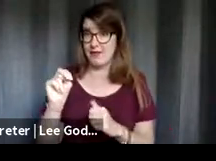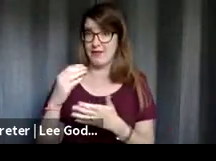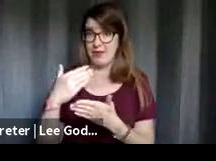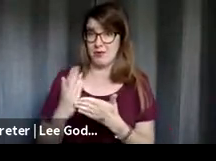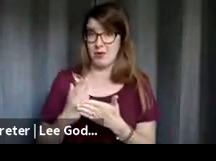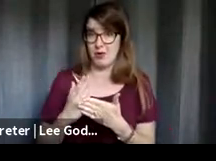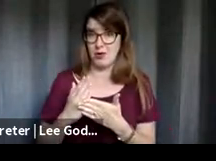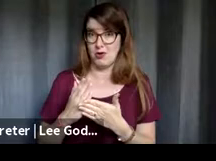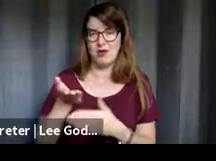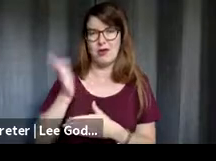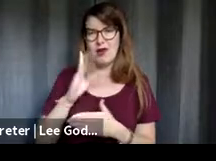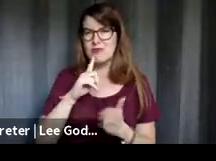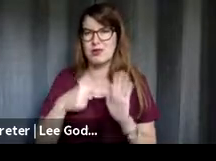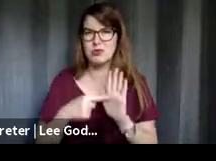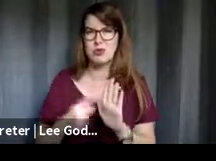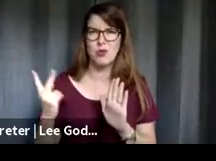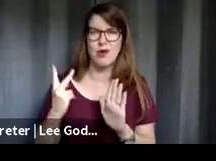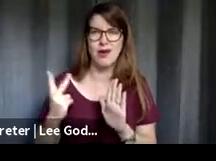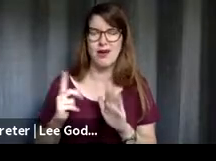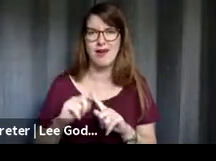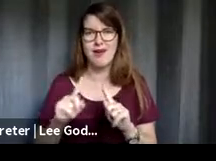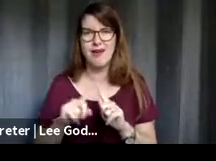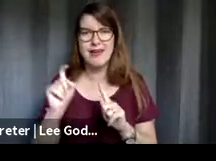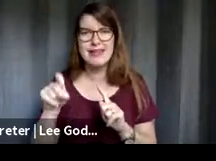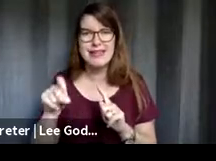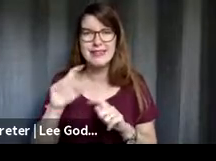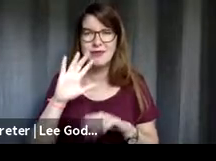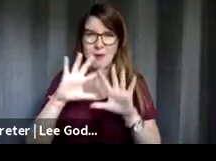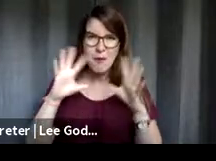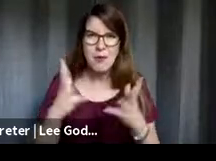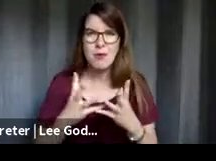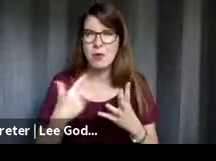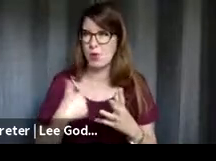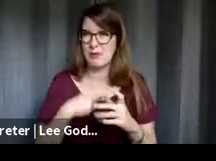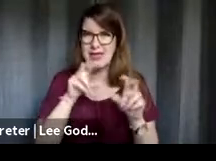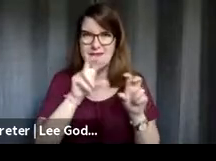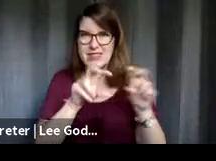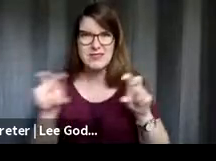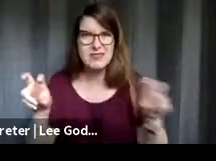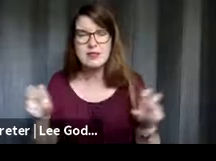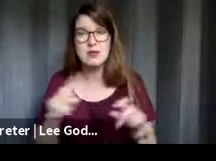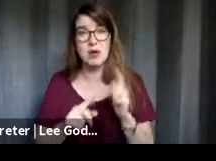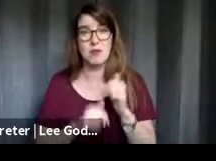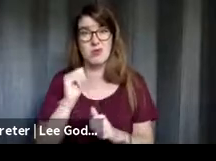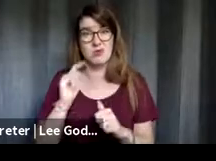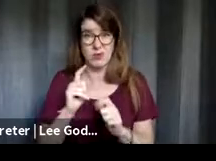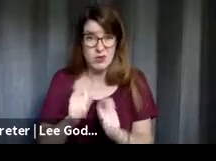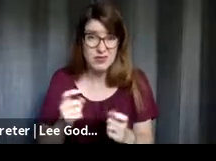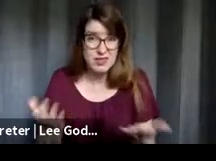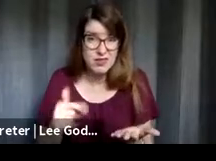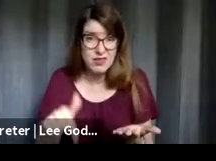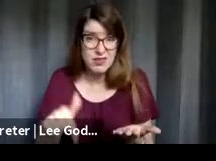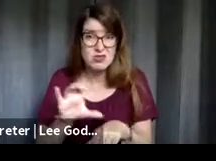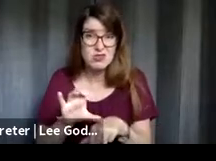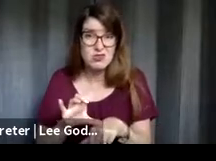been God has shown us all kinds of needs all around the world that we've been able to invest in. But honestly, most of it we've given here to this